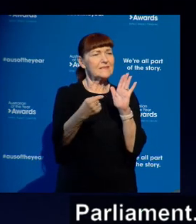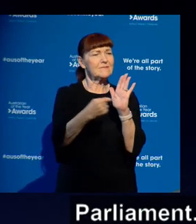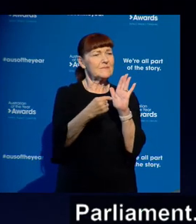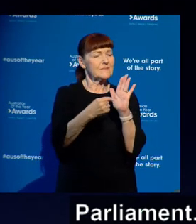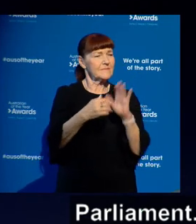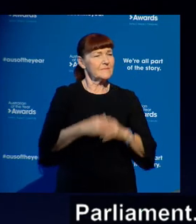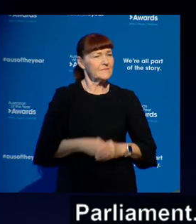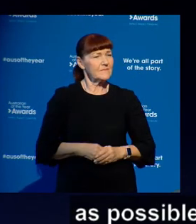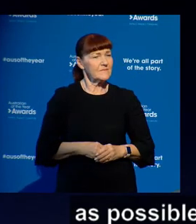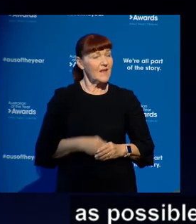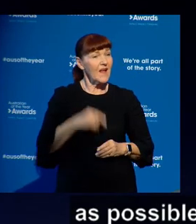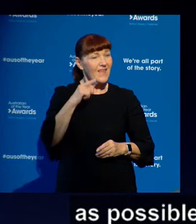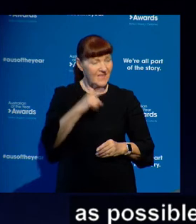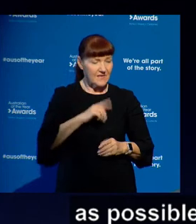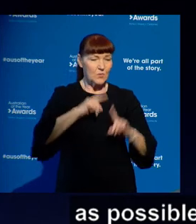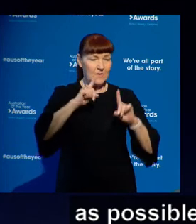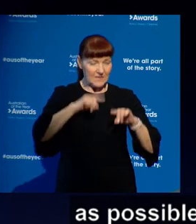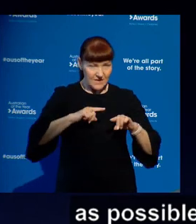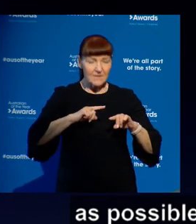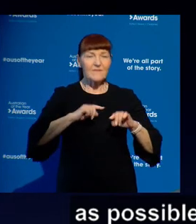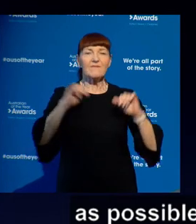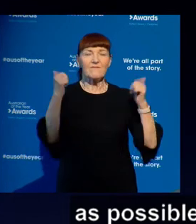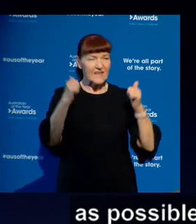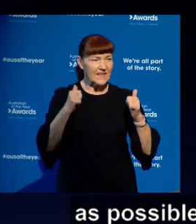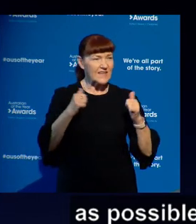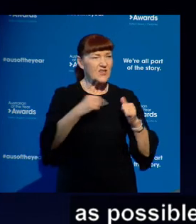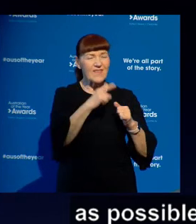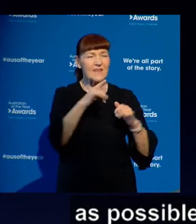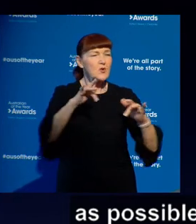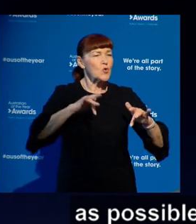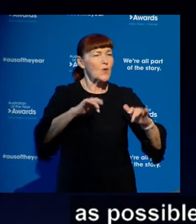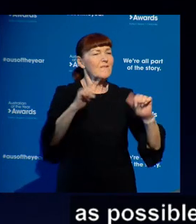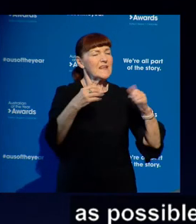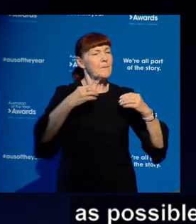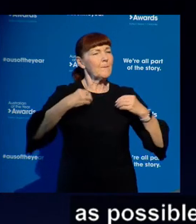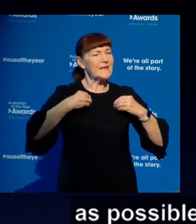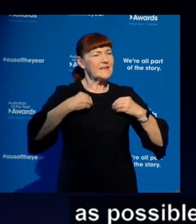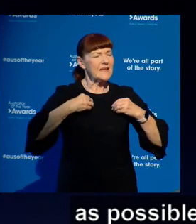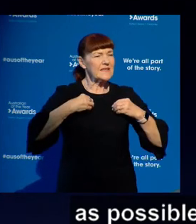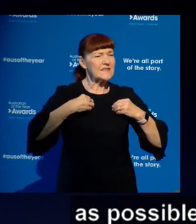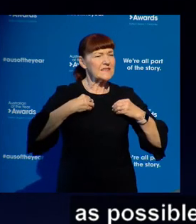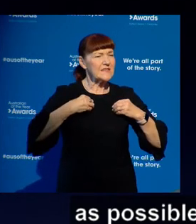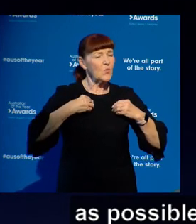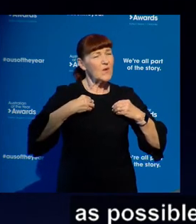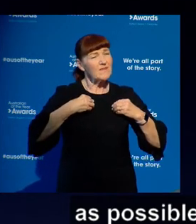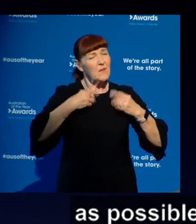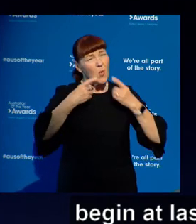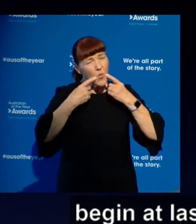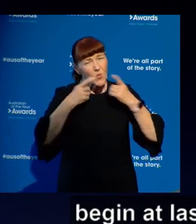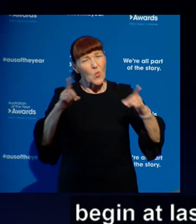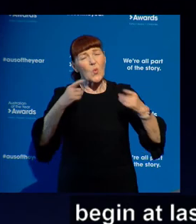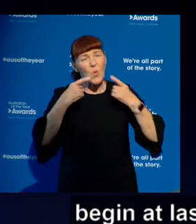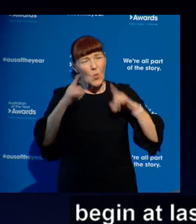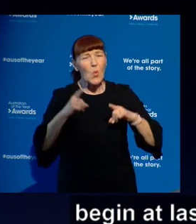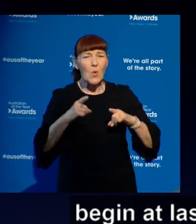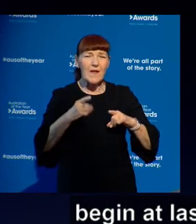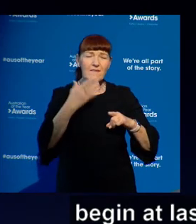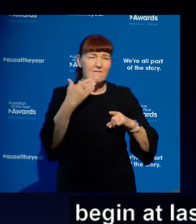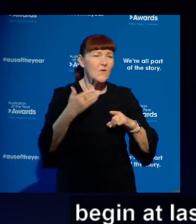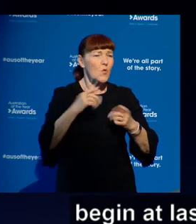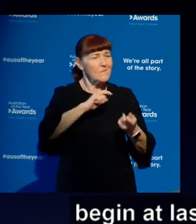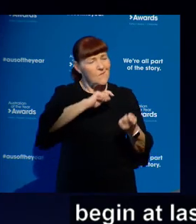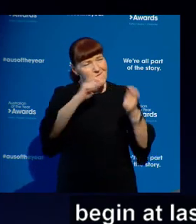to finish the unfinished business between us all. We have been calling for reform for generations. Any gains